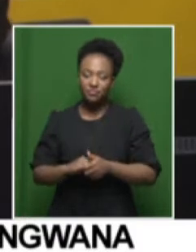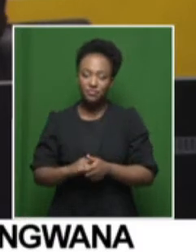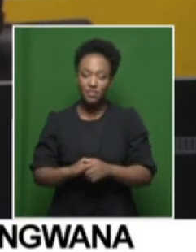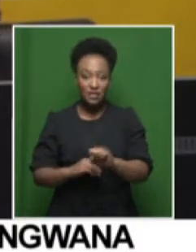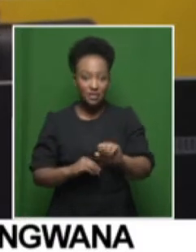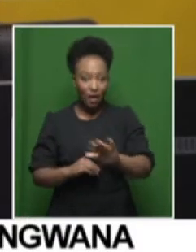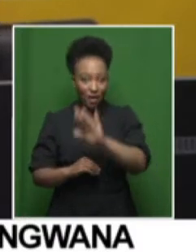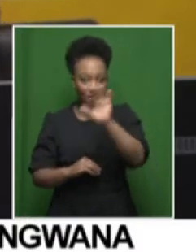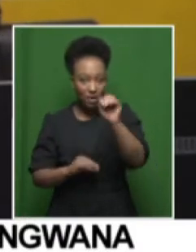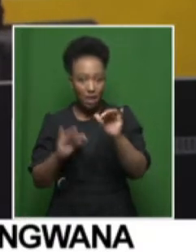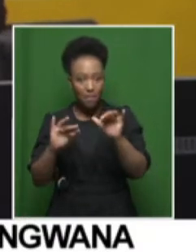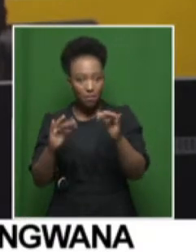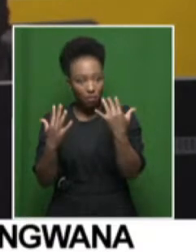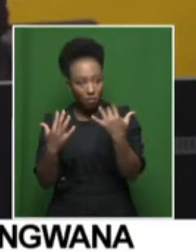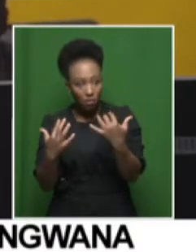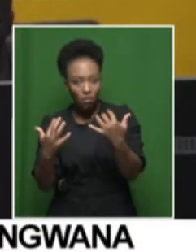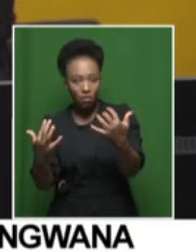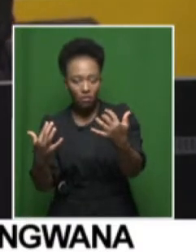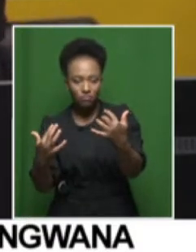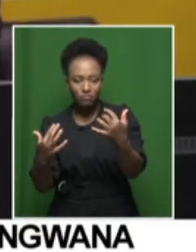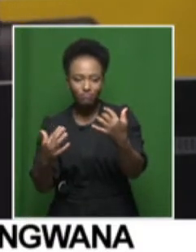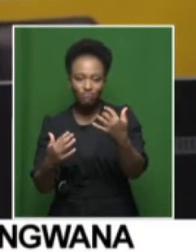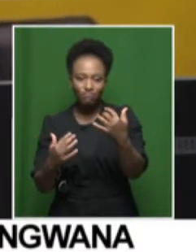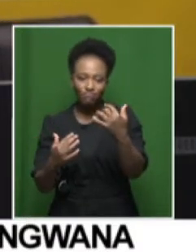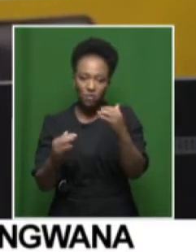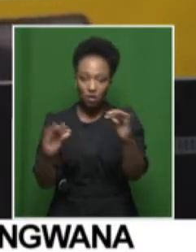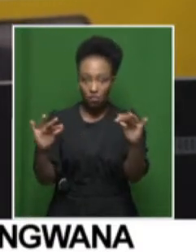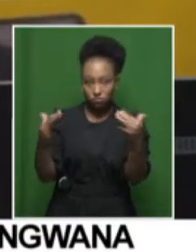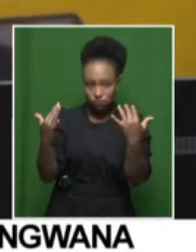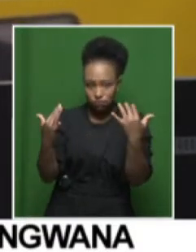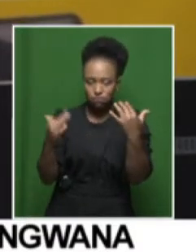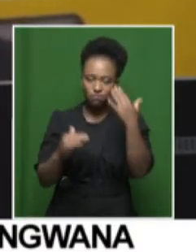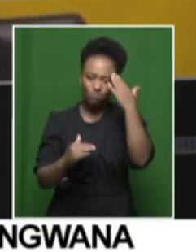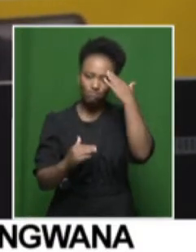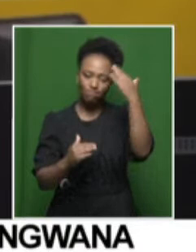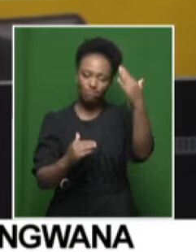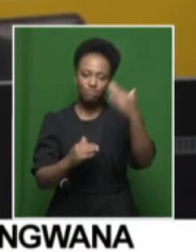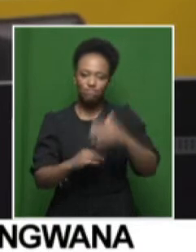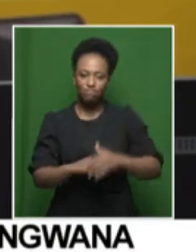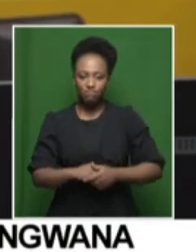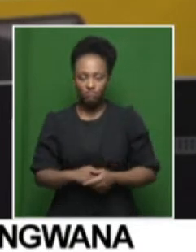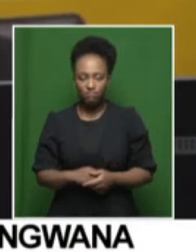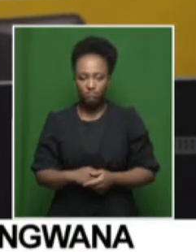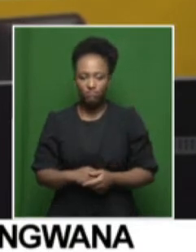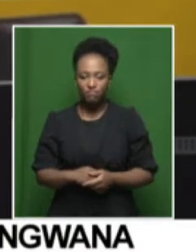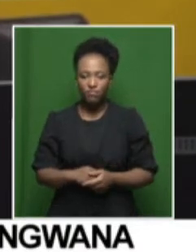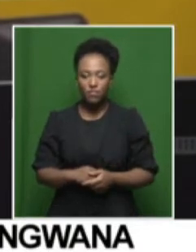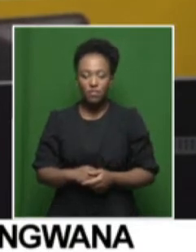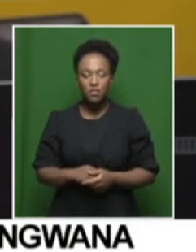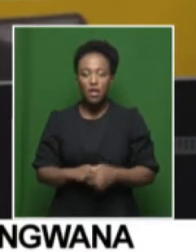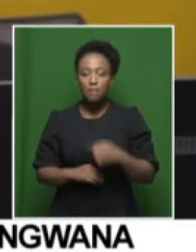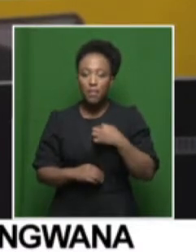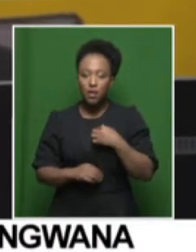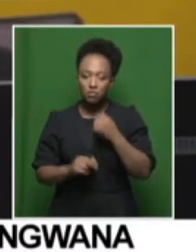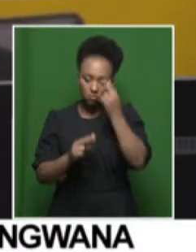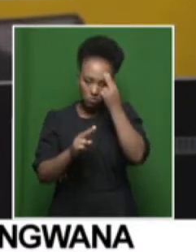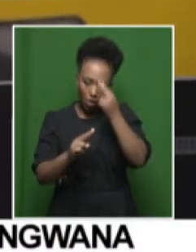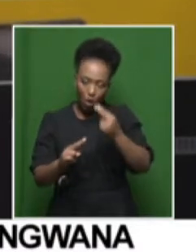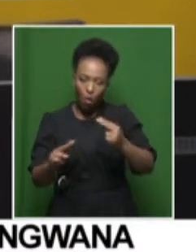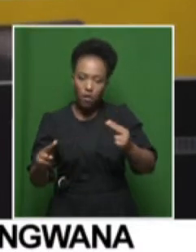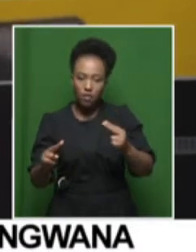fellow South Africans. It's my honor and privilege to table before this House